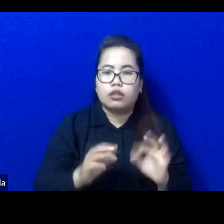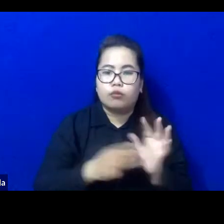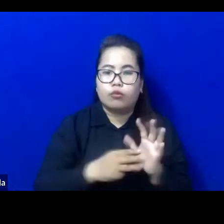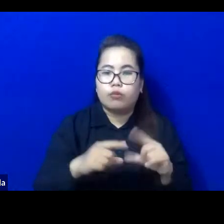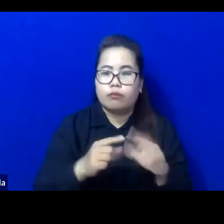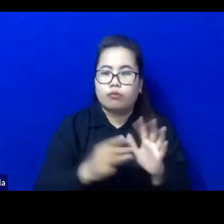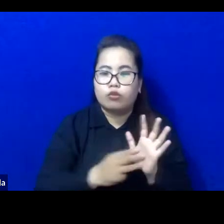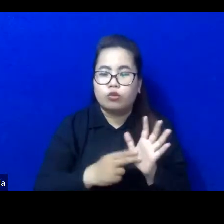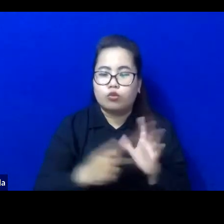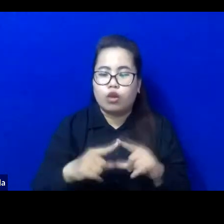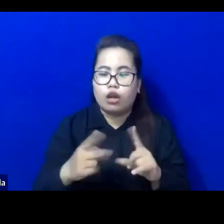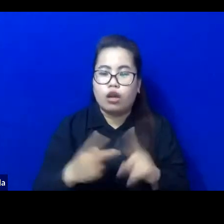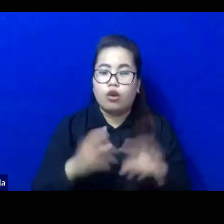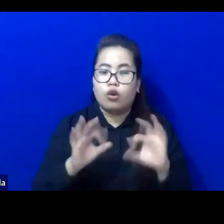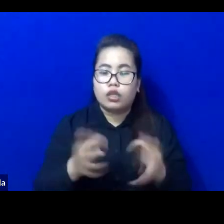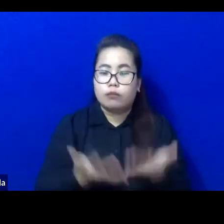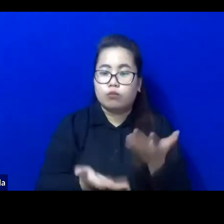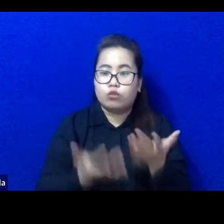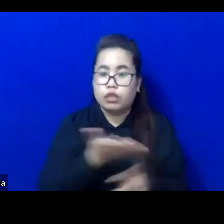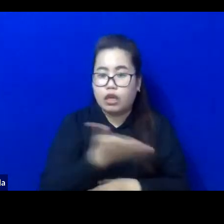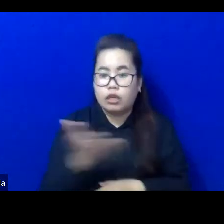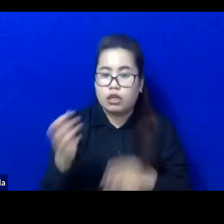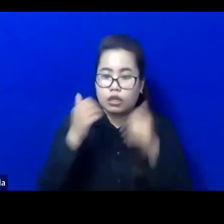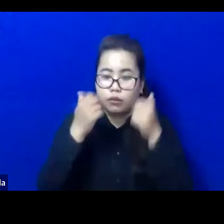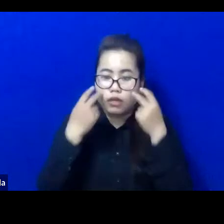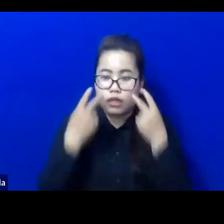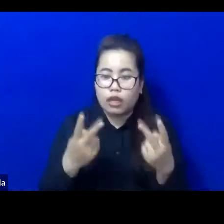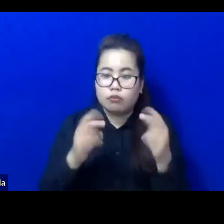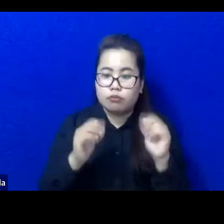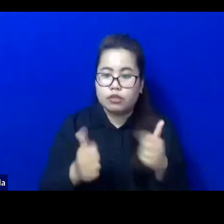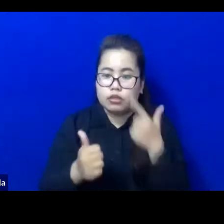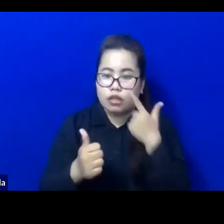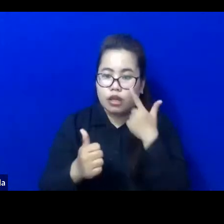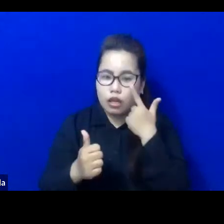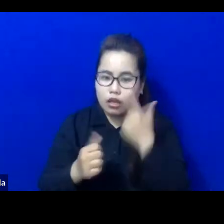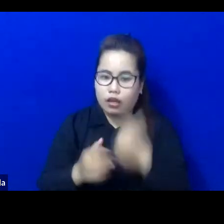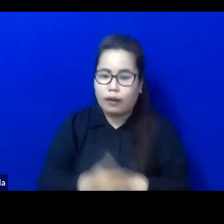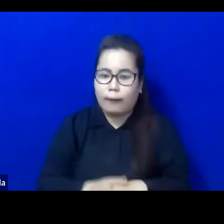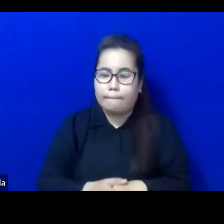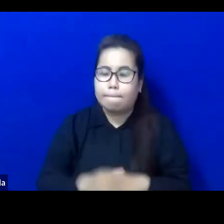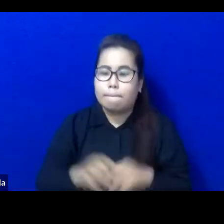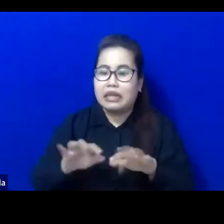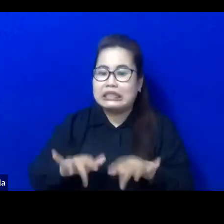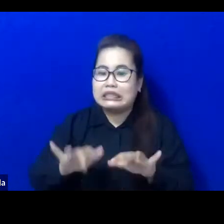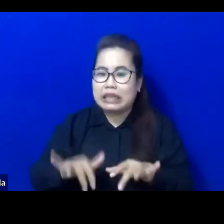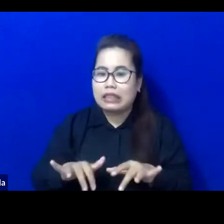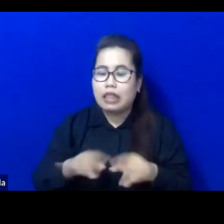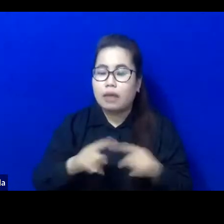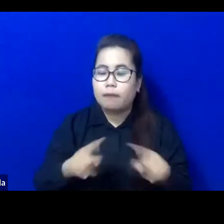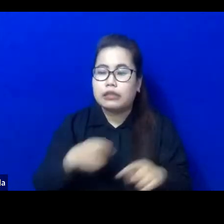can see already, a lot of questions, but I try to use them.